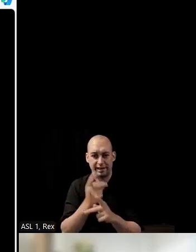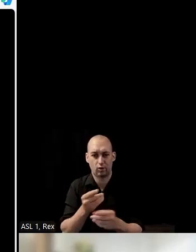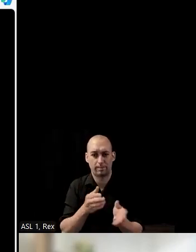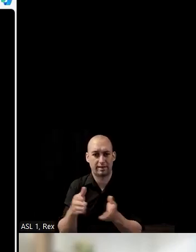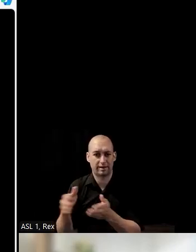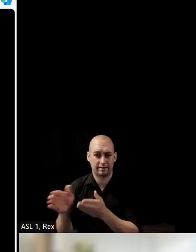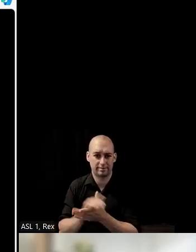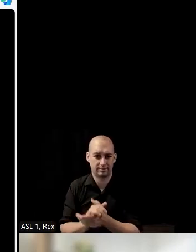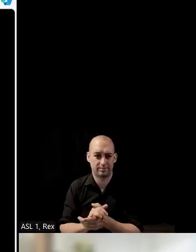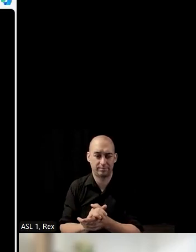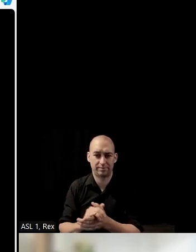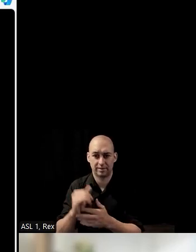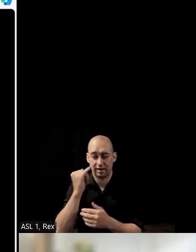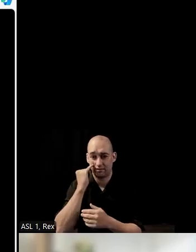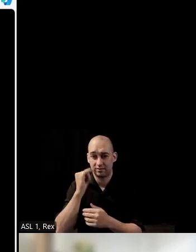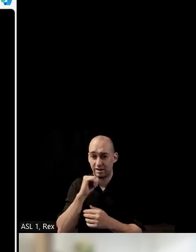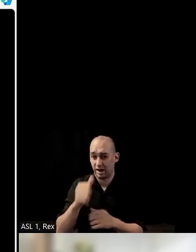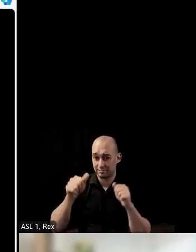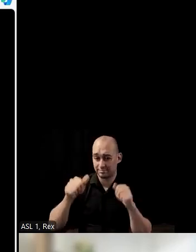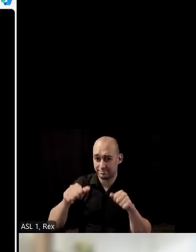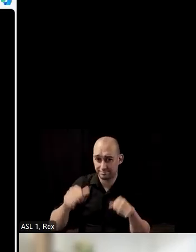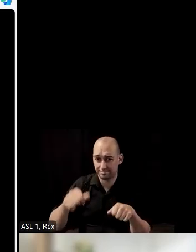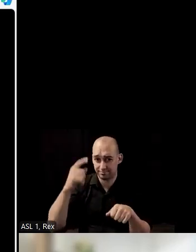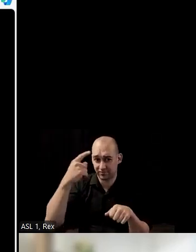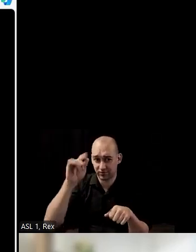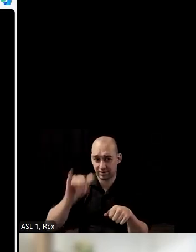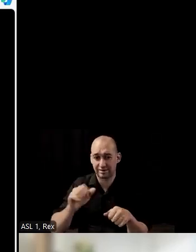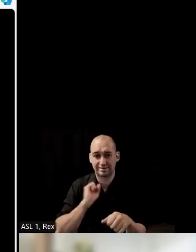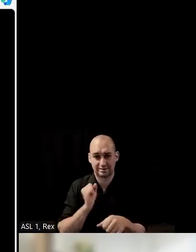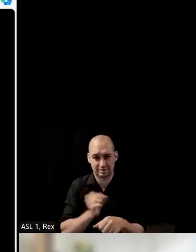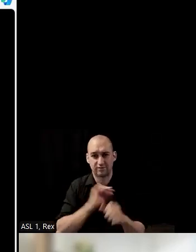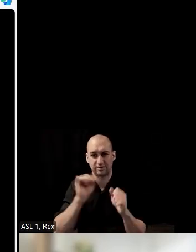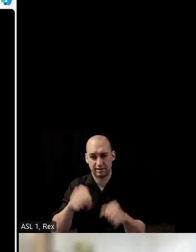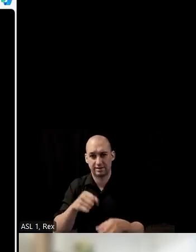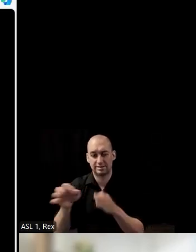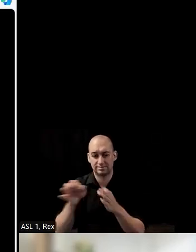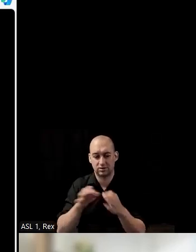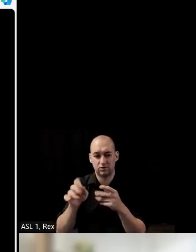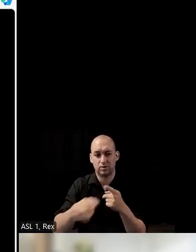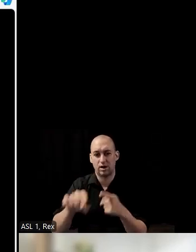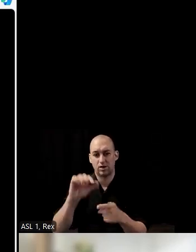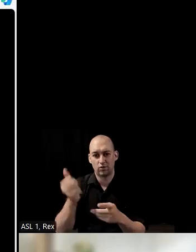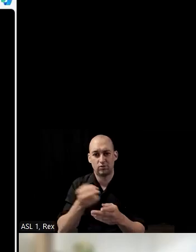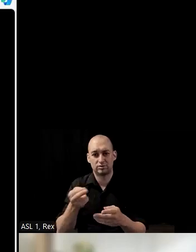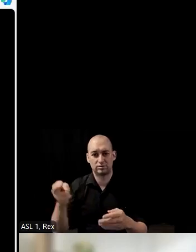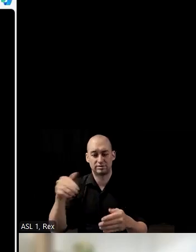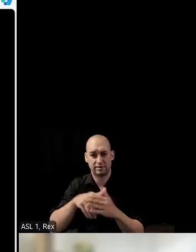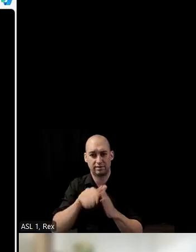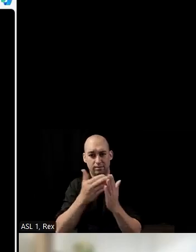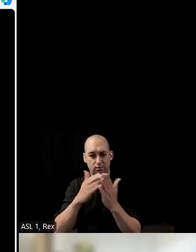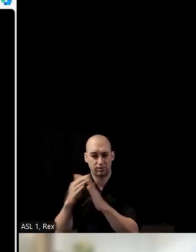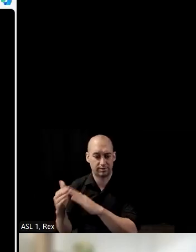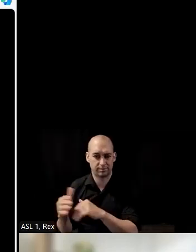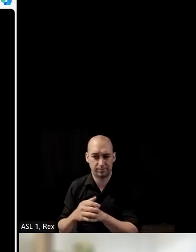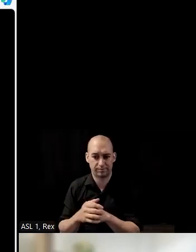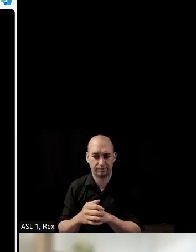If ineligible for this program, staff can direct them to the other programs resources in the community.